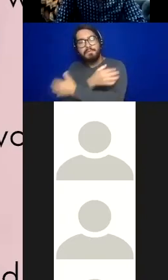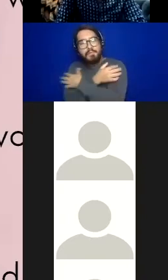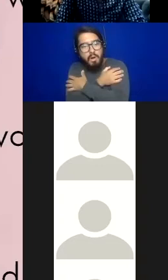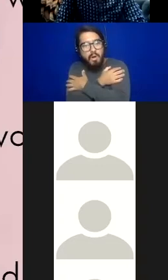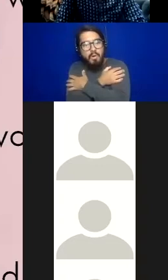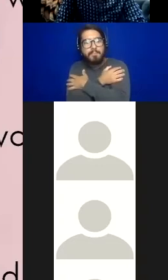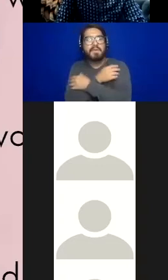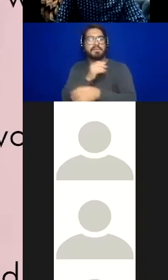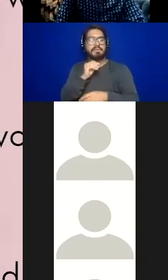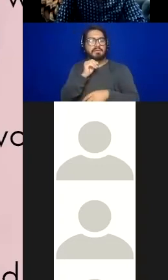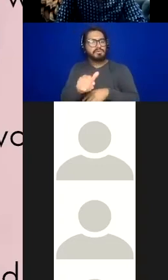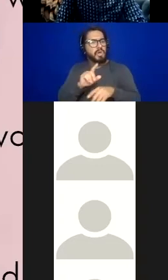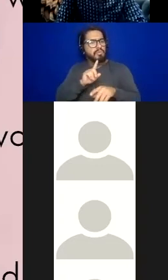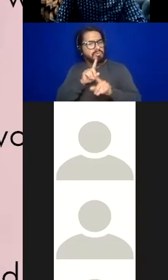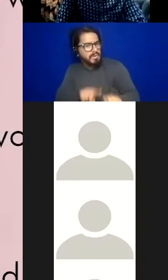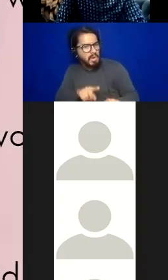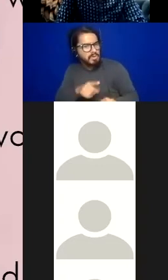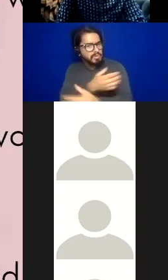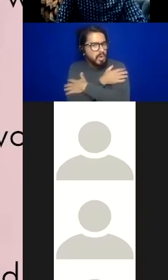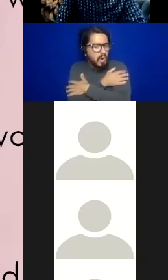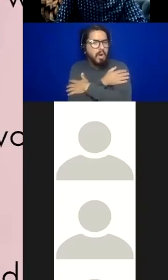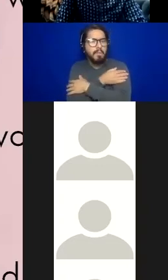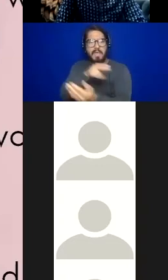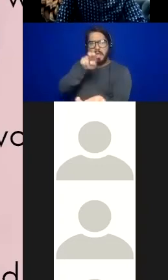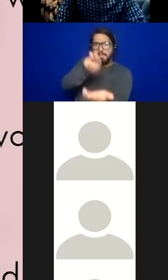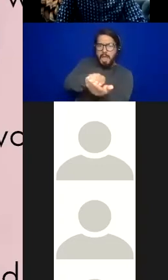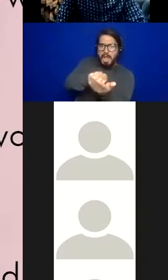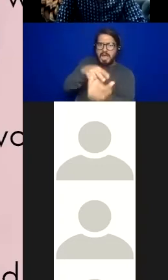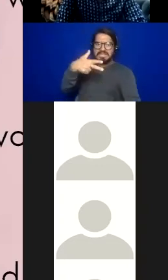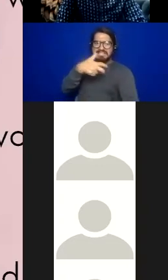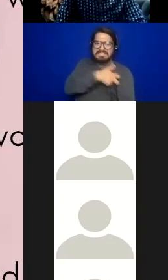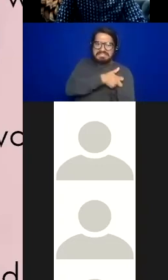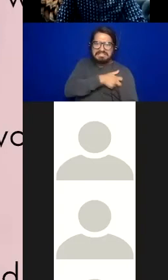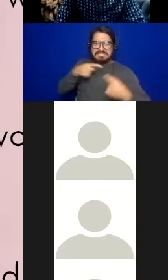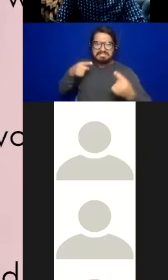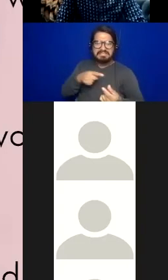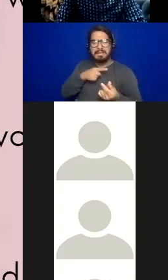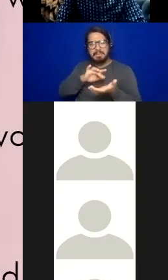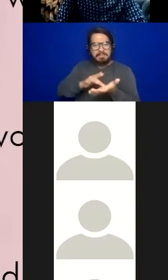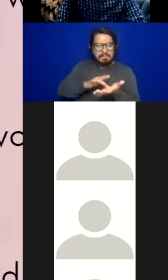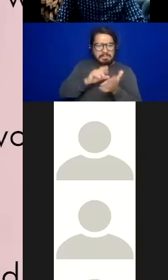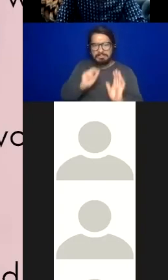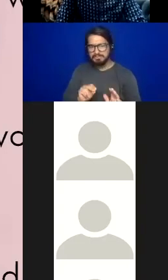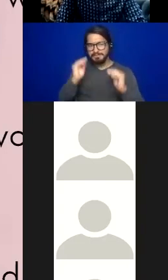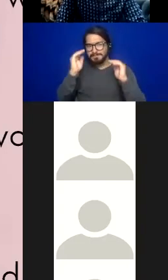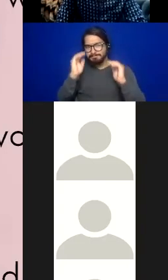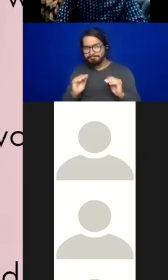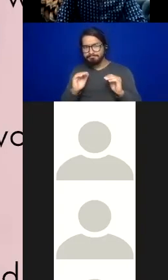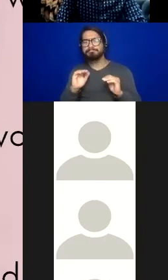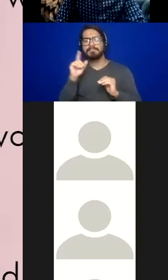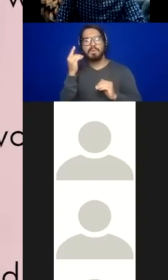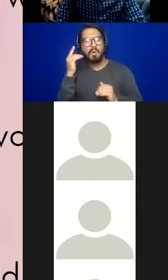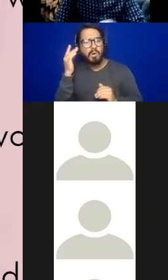me down to a bed and inject me with drugs in the hip. While I was sleeping, someone opened my door every hour and shined a